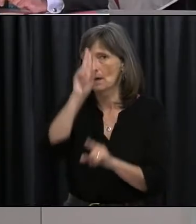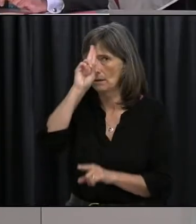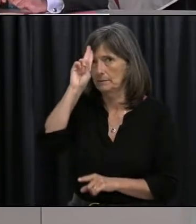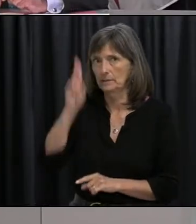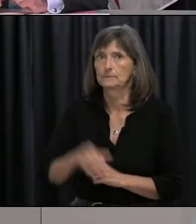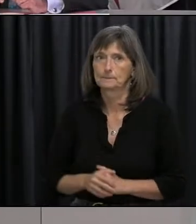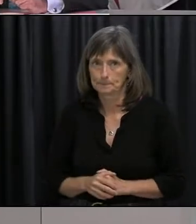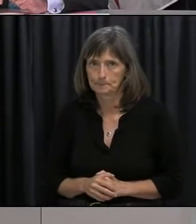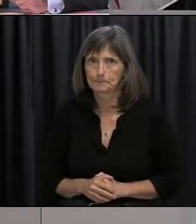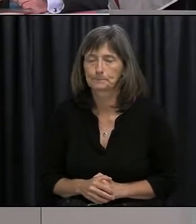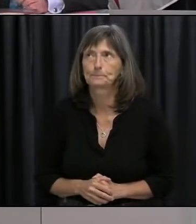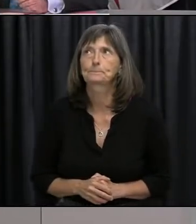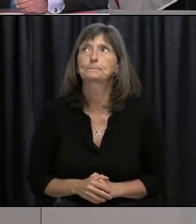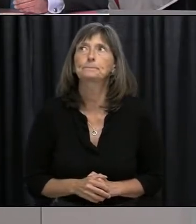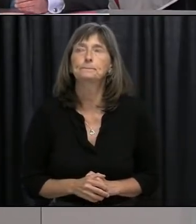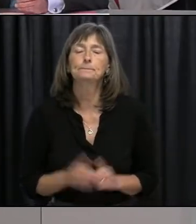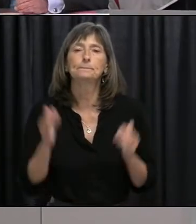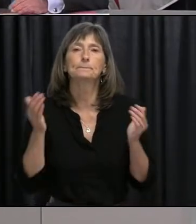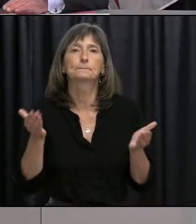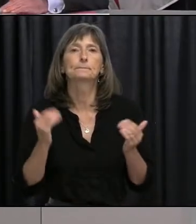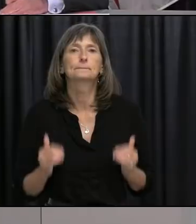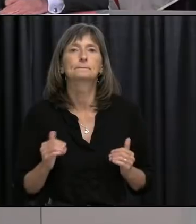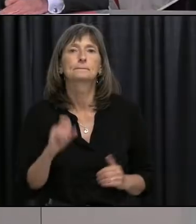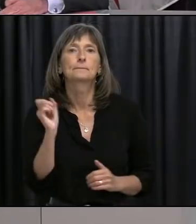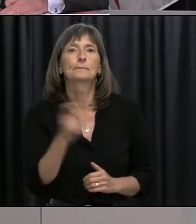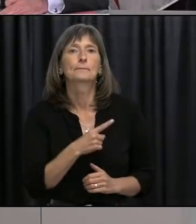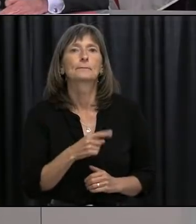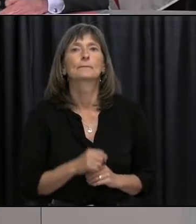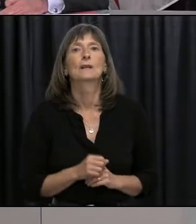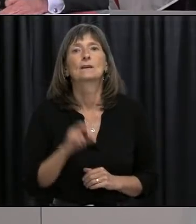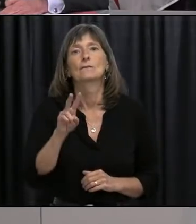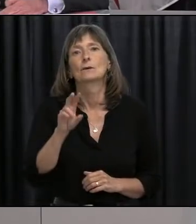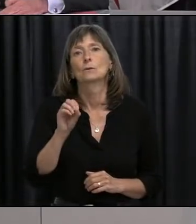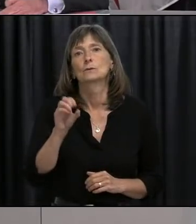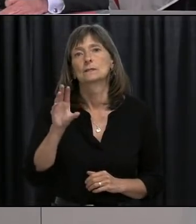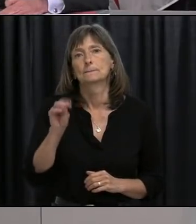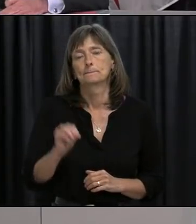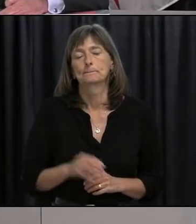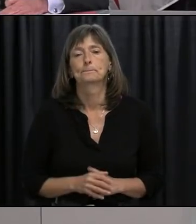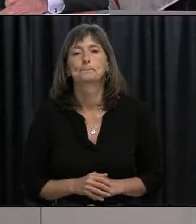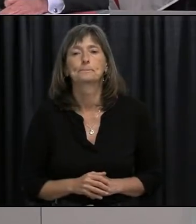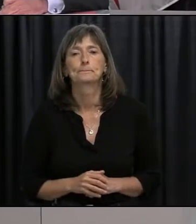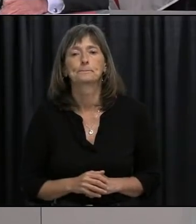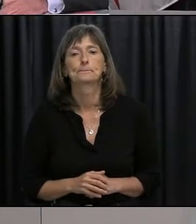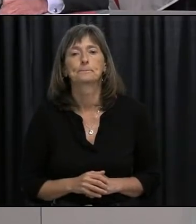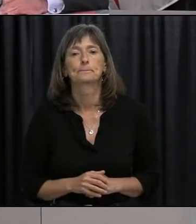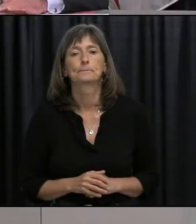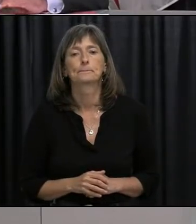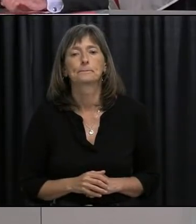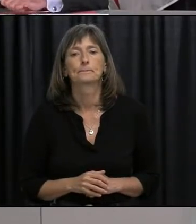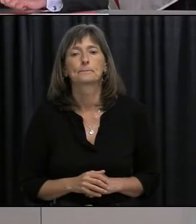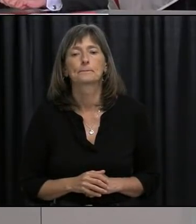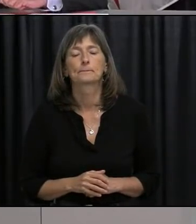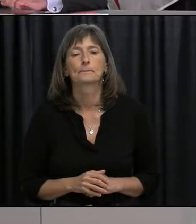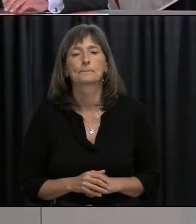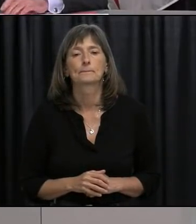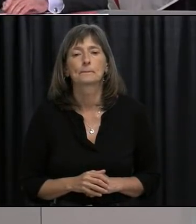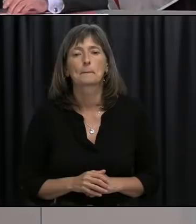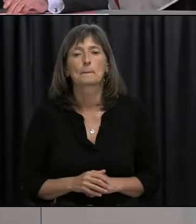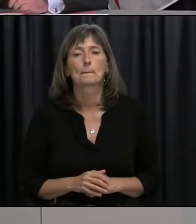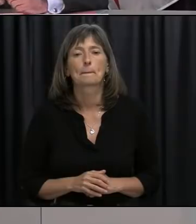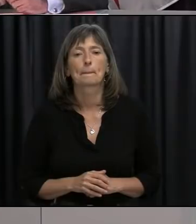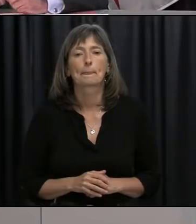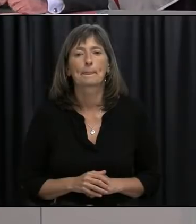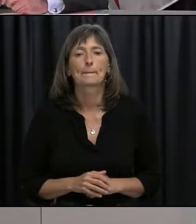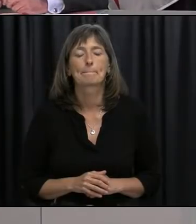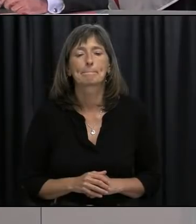Thank you. Our next questions are from Tyler Dunn of VOCM News. Please go ahead. Thank you.